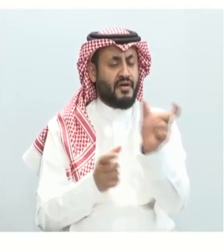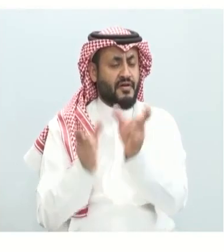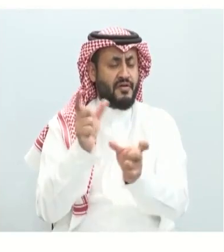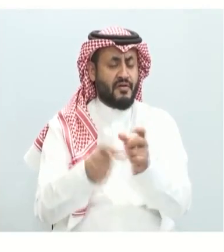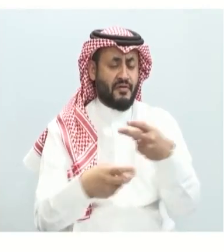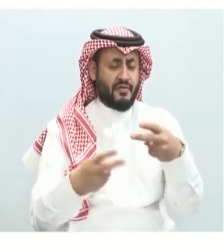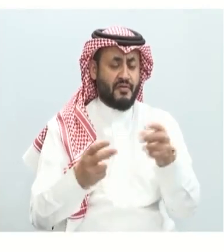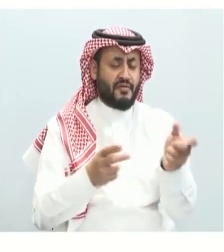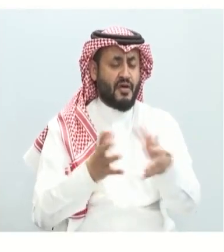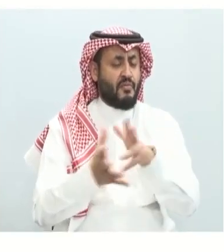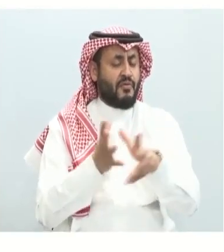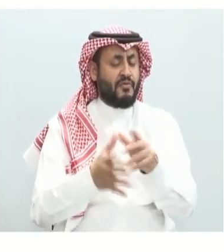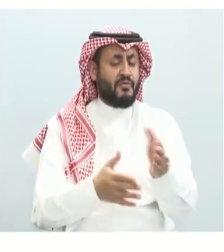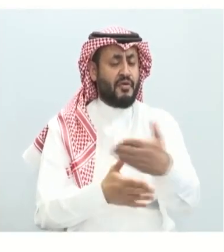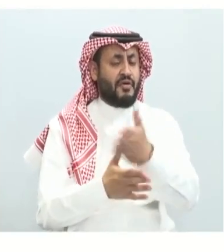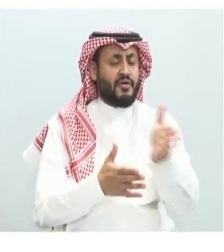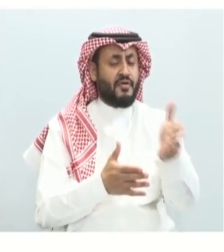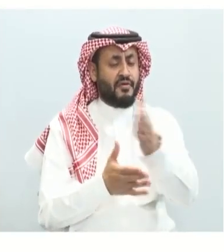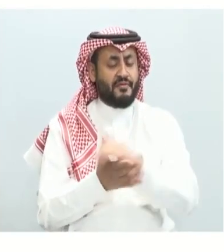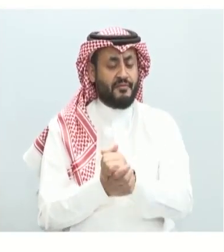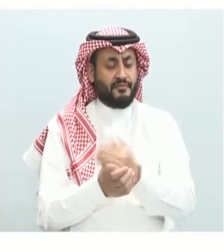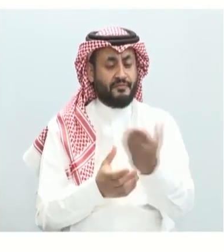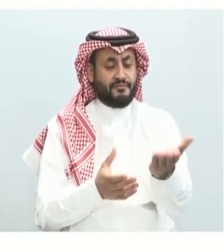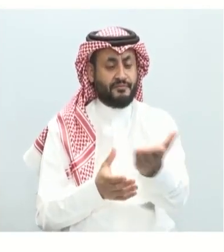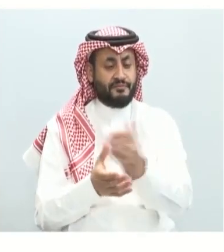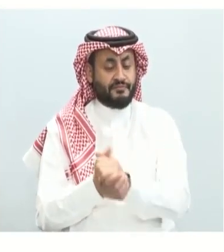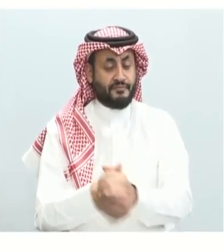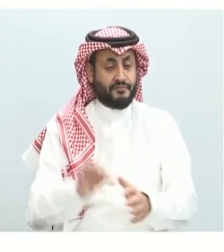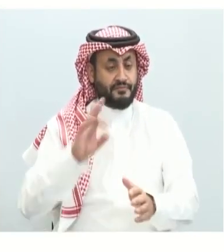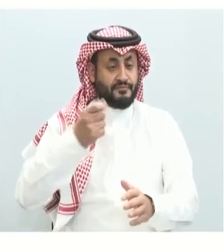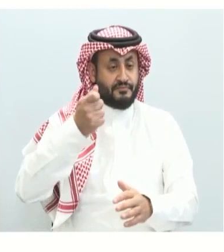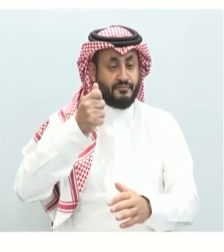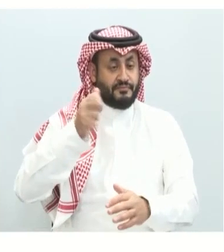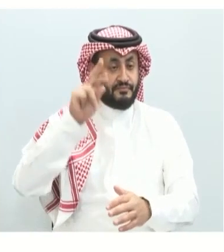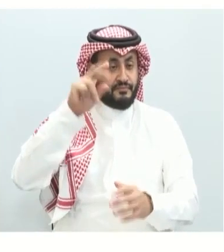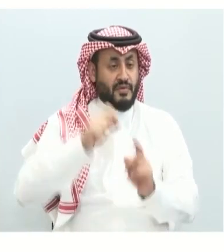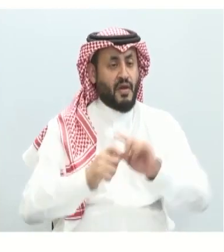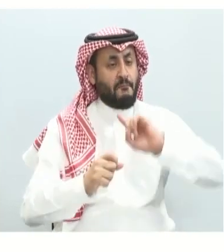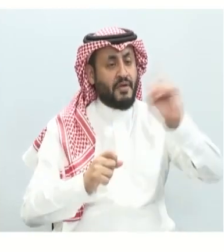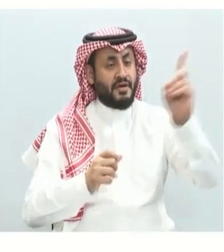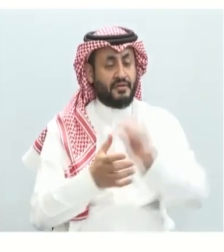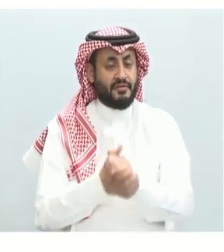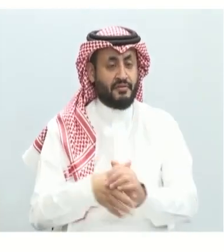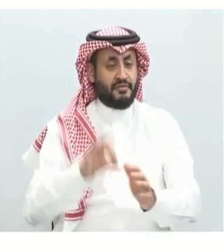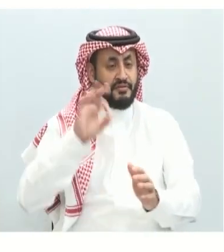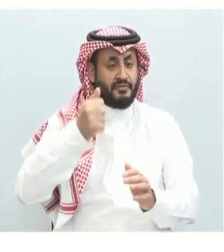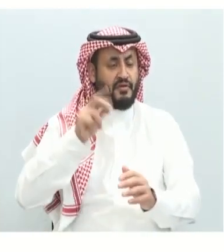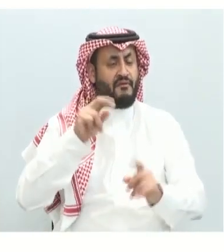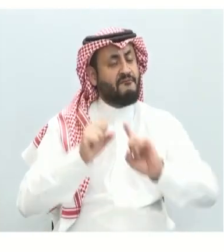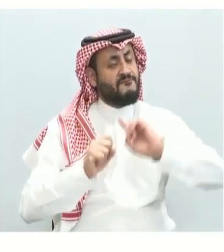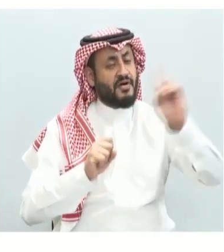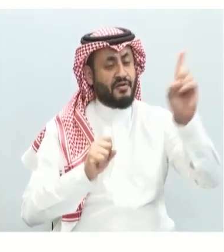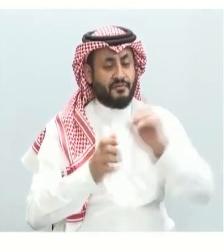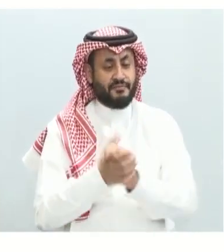can use to talk about places. We can use, for example, the word far. The place you're looking for,